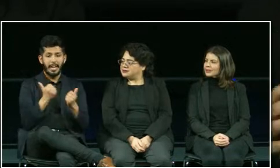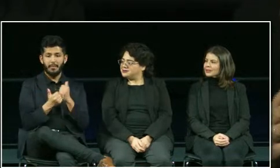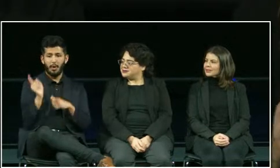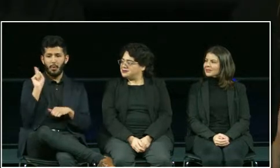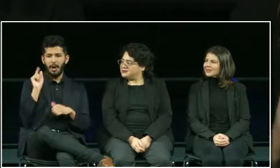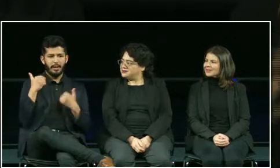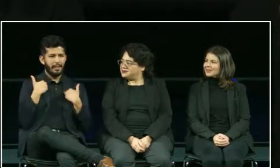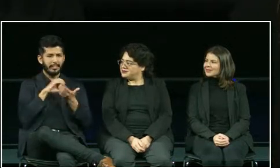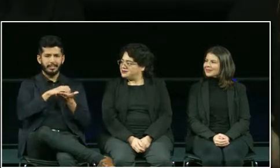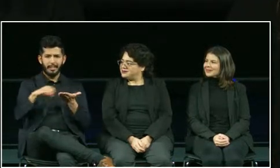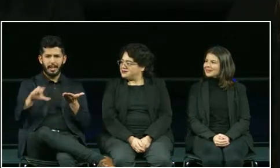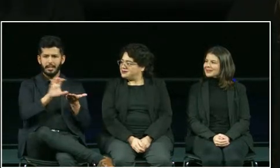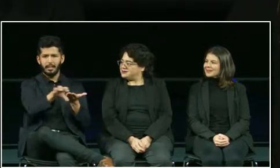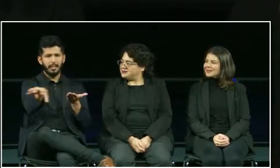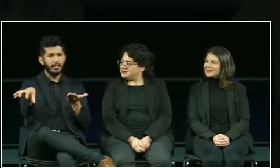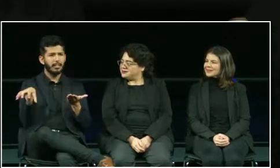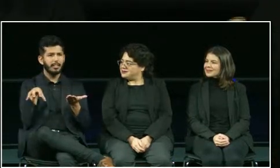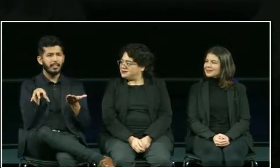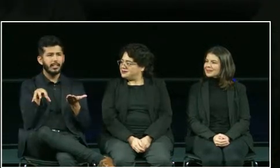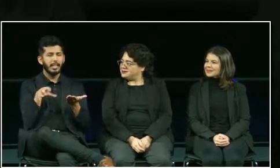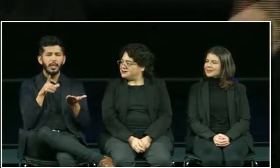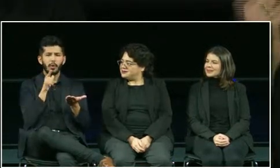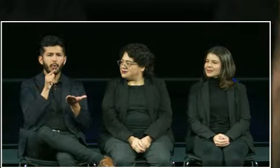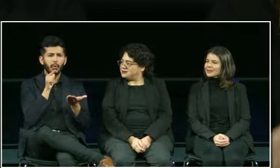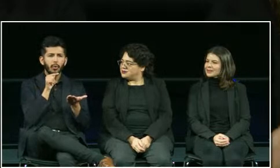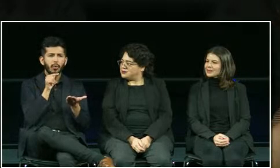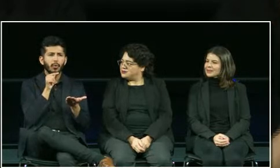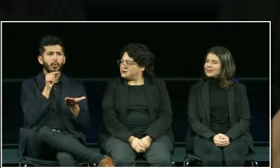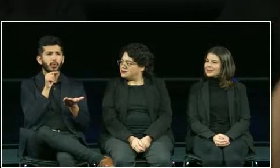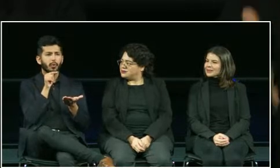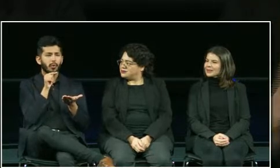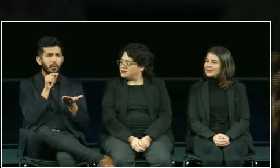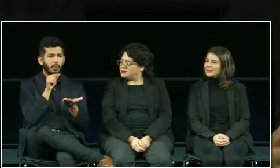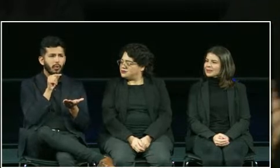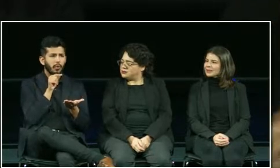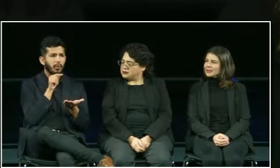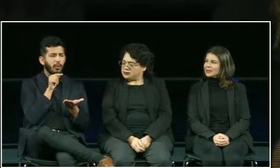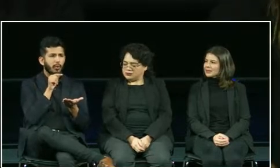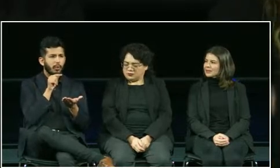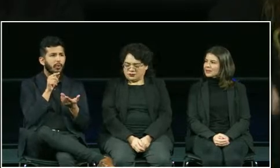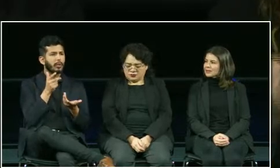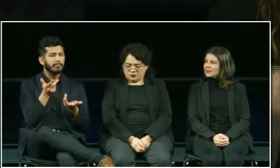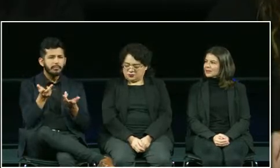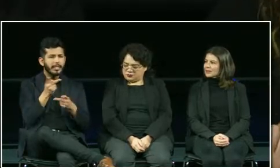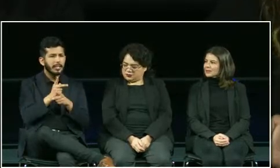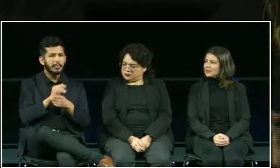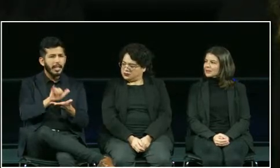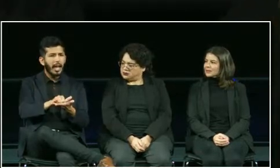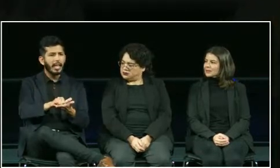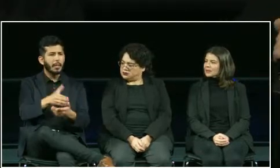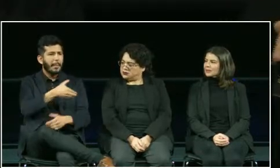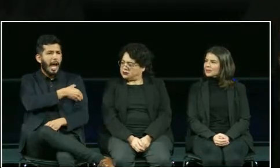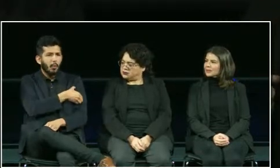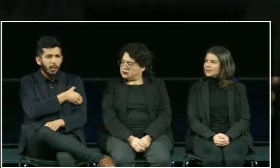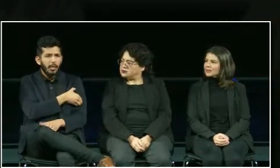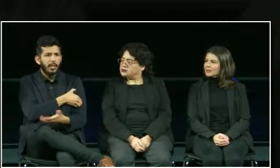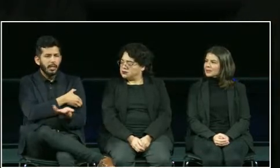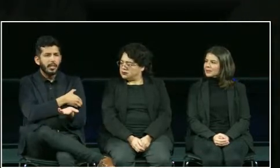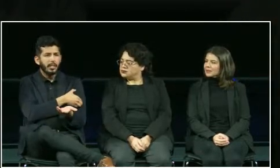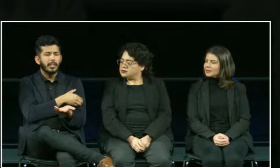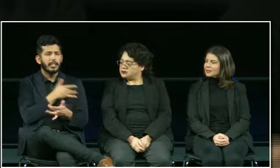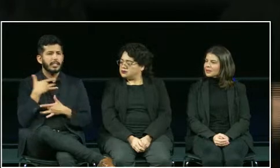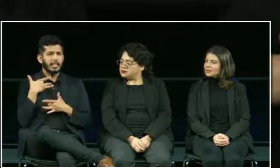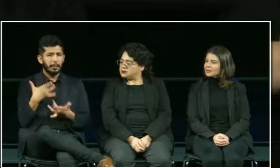cake. And who keep the power, sorry for my English, I try. Who keep the power normally wants